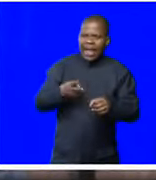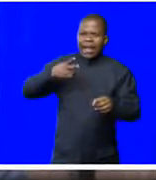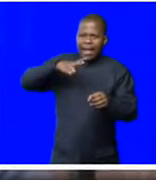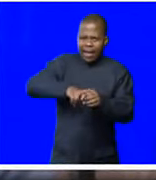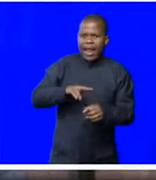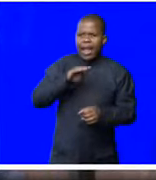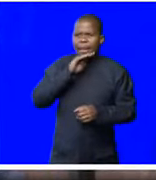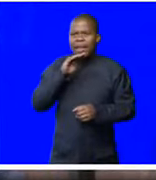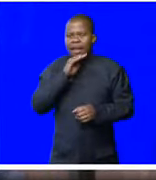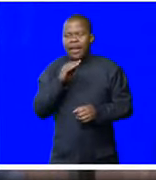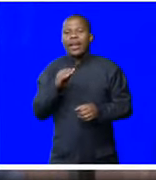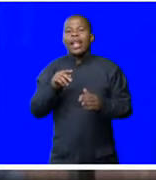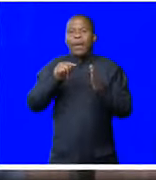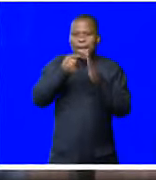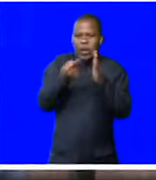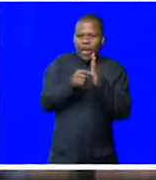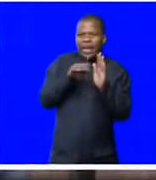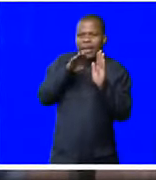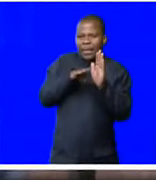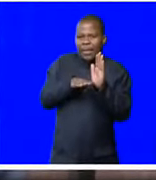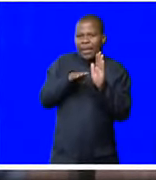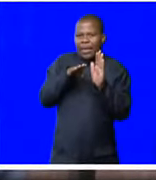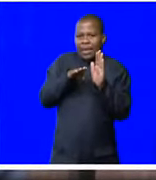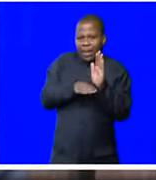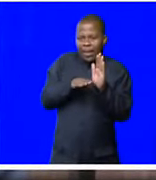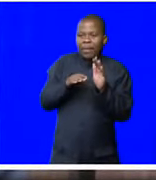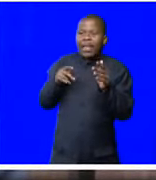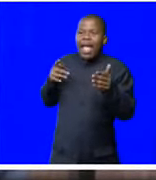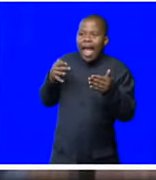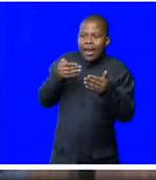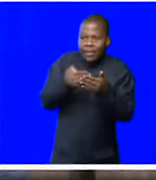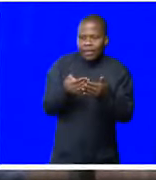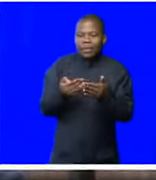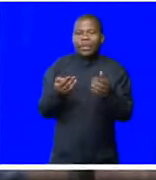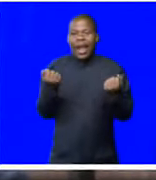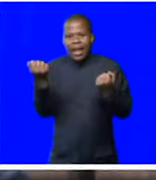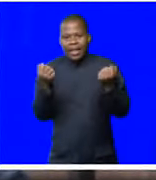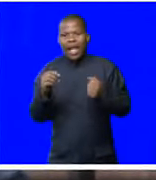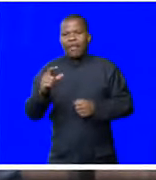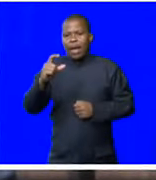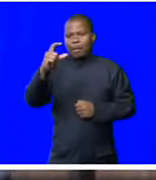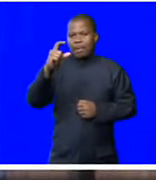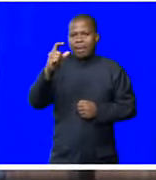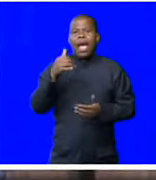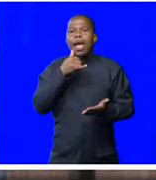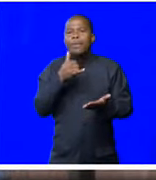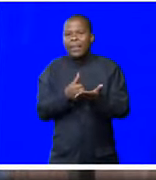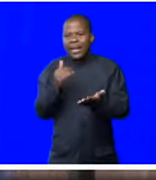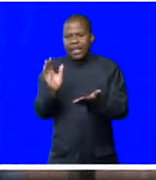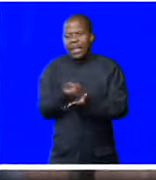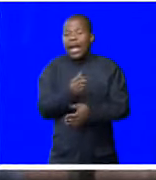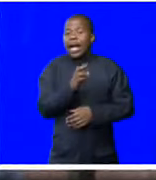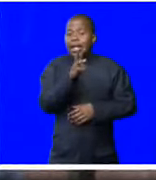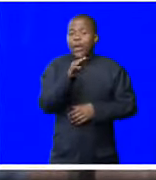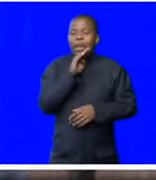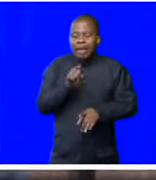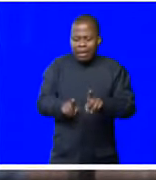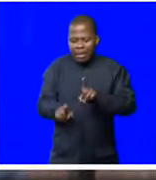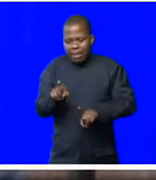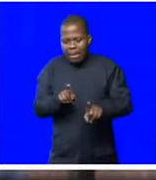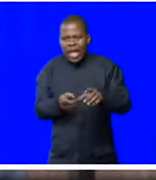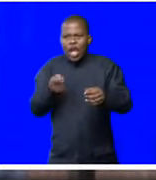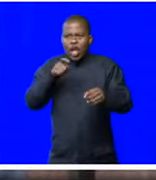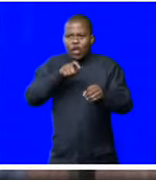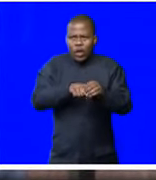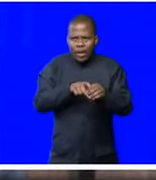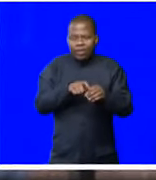Uphinze. Kufuneka ikumukele ama point izigcine khanze ukuthi vele siyafuna sikumukele license. Uhambe uyocalela phansi